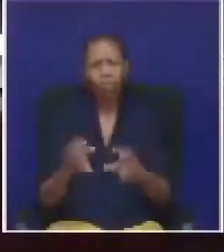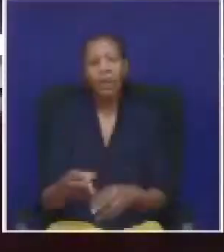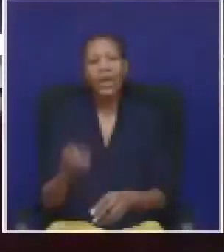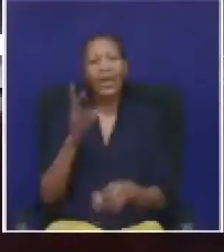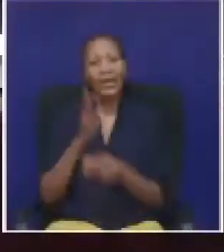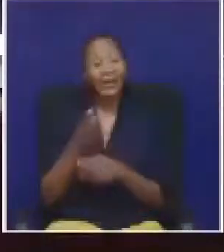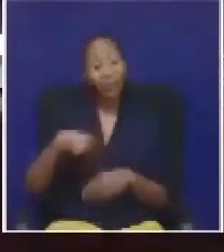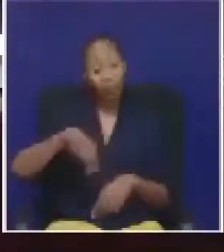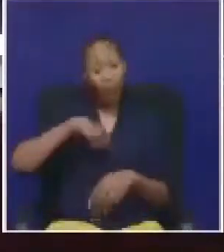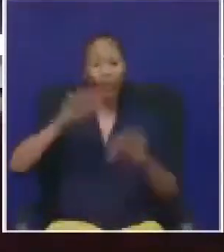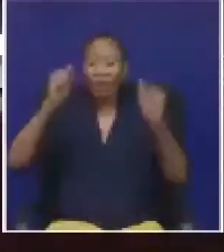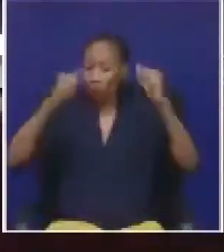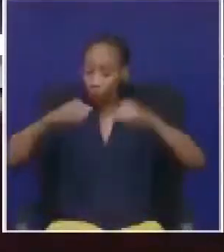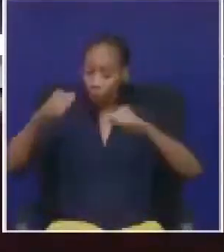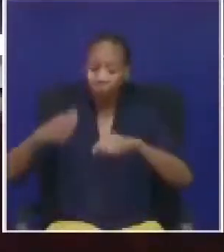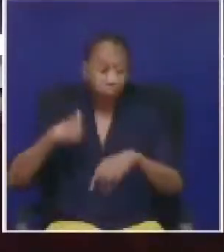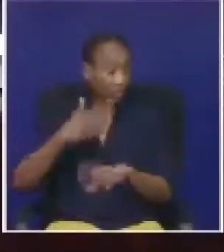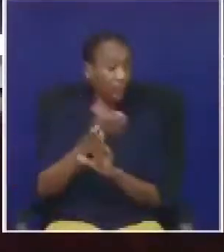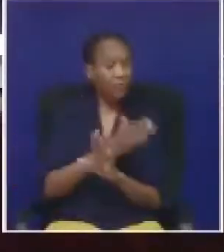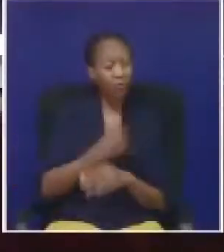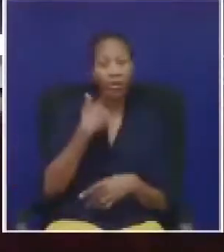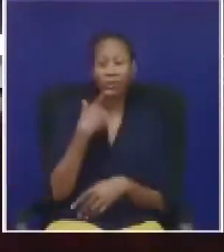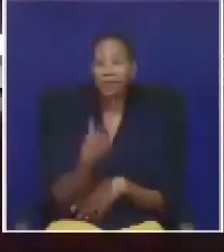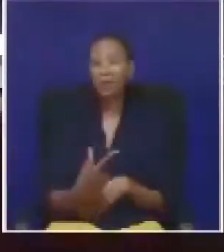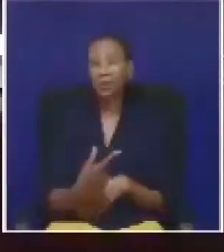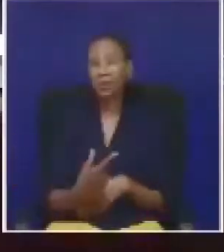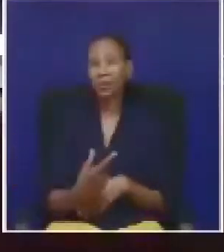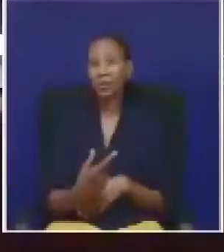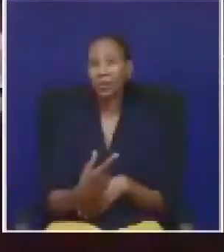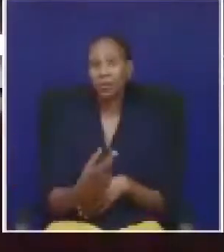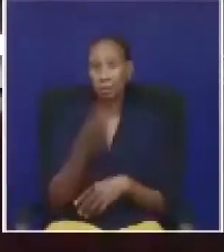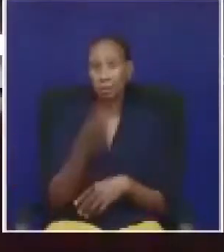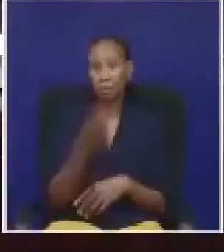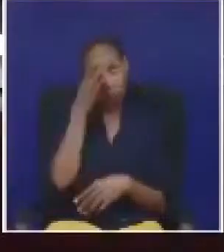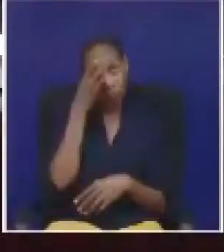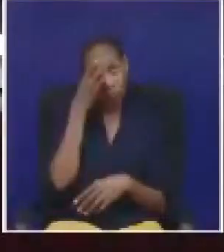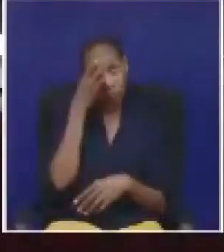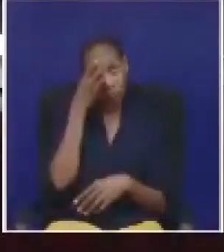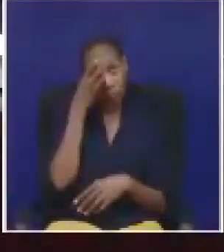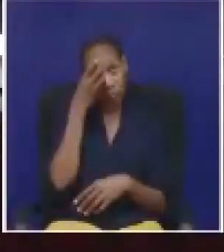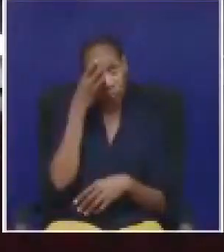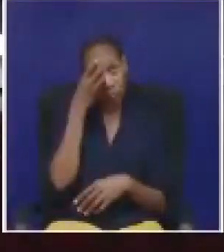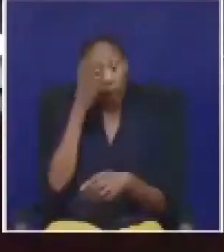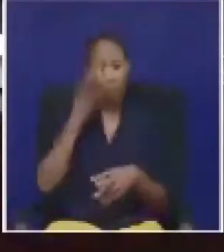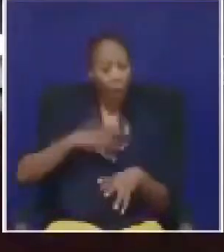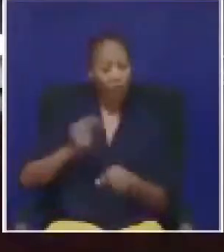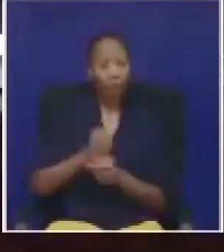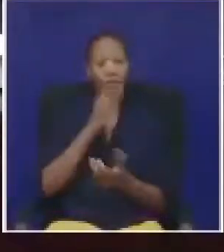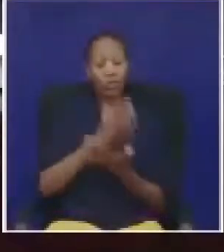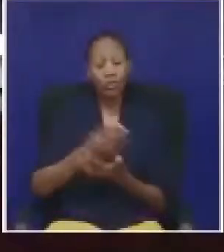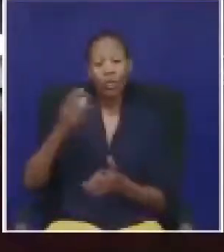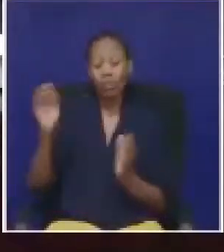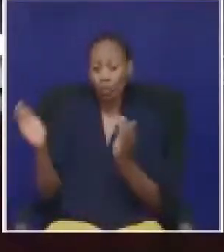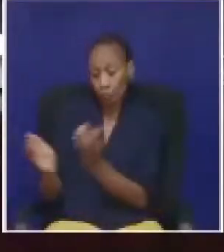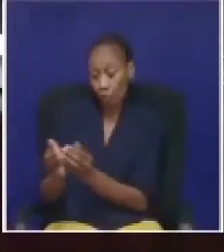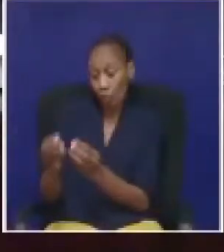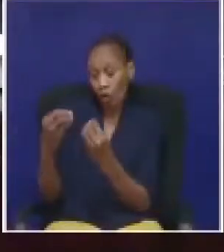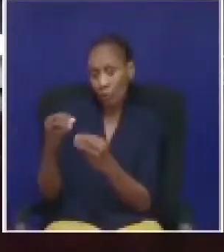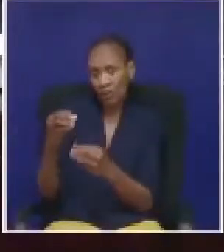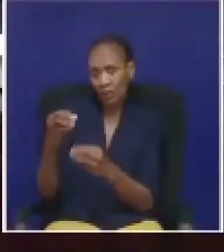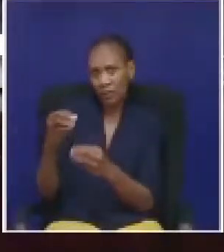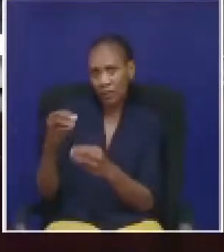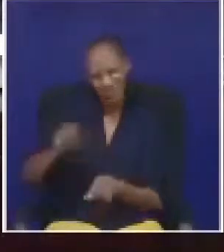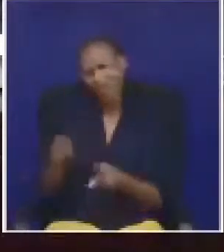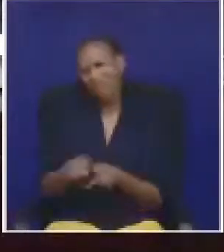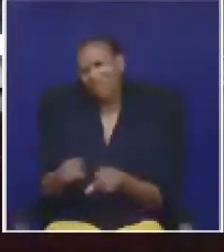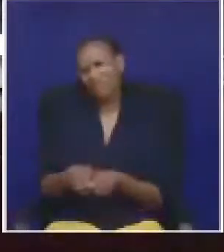now agreed, as I said earlier, let small businesses also benefit from the work we are doing.